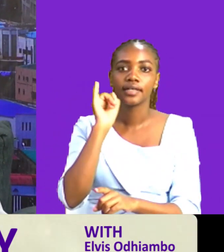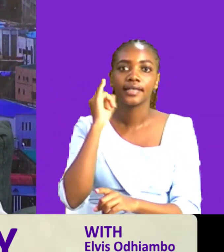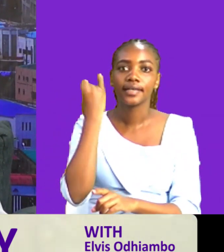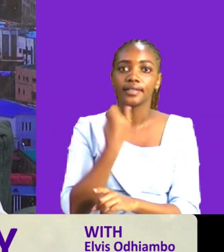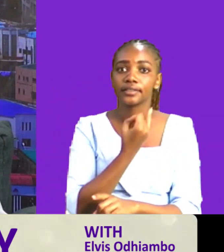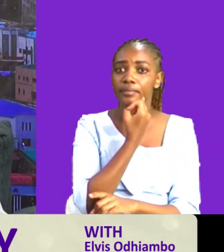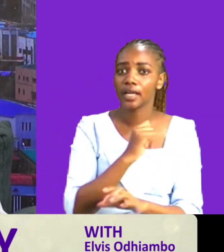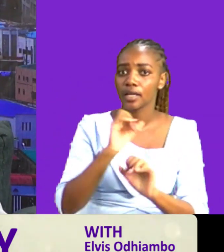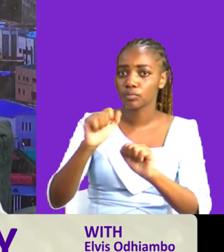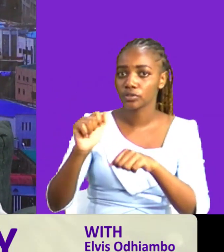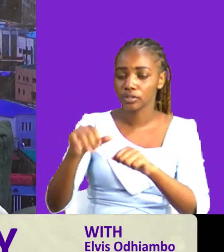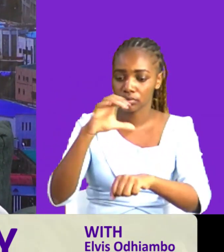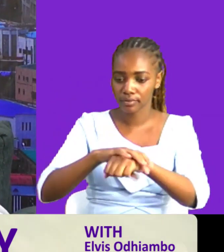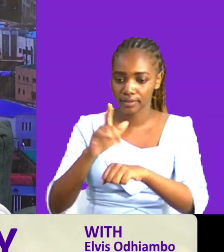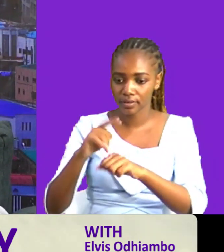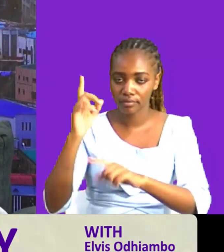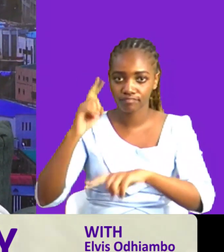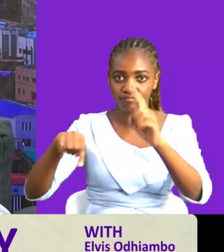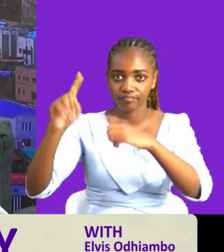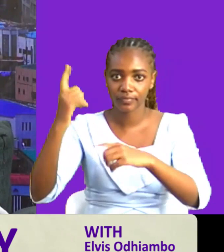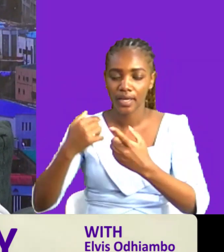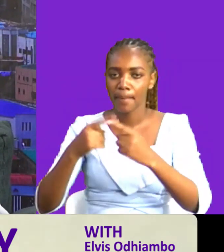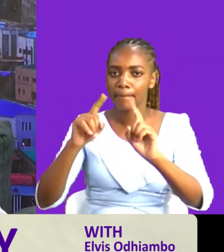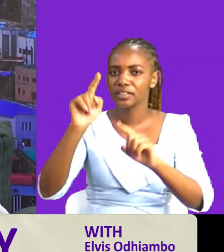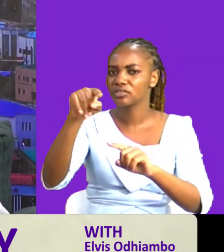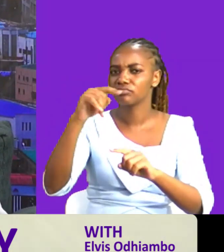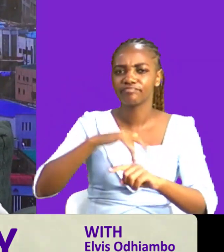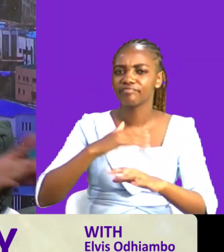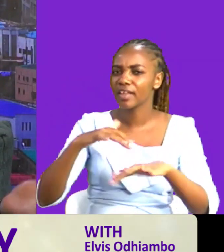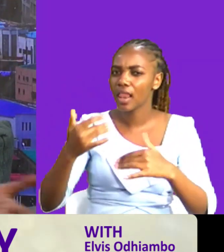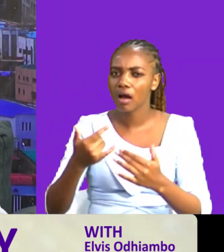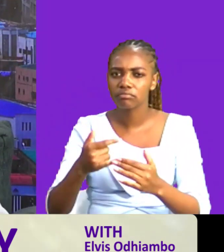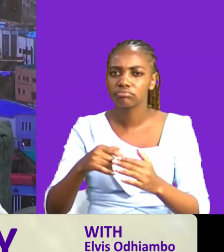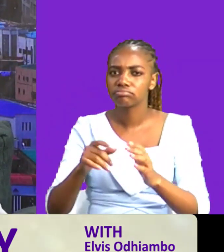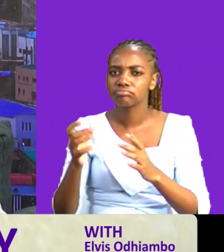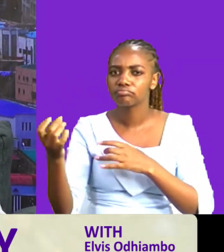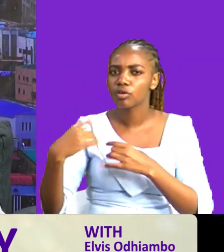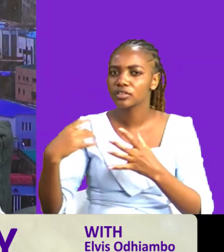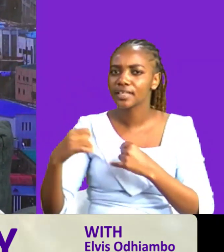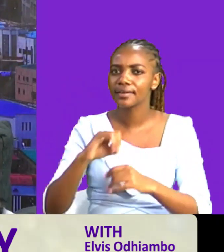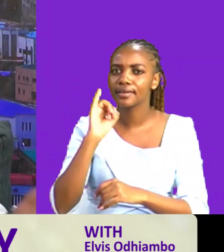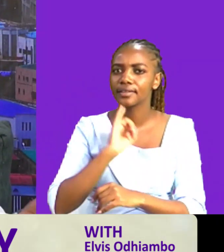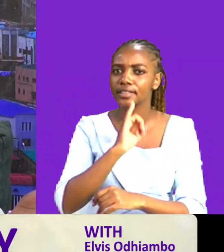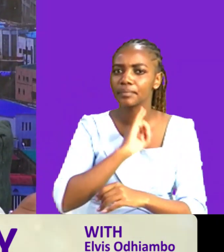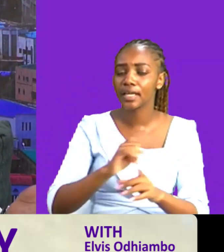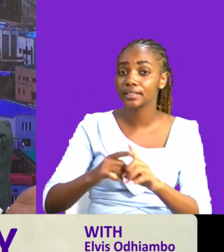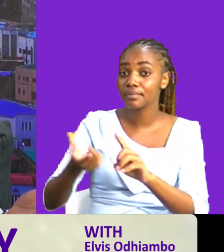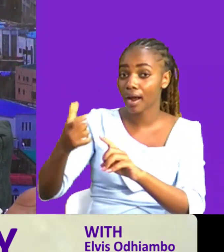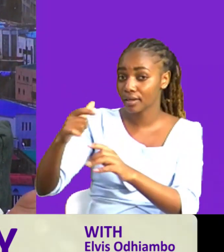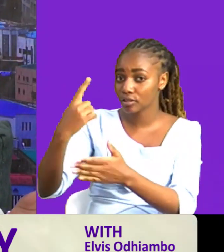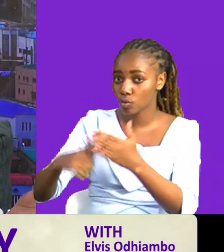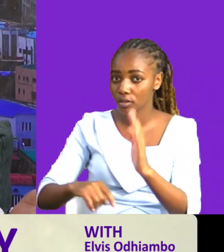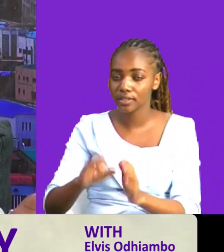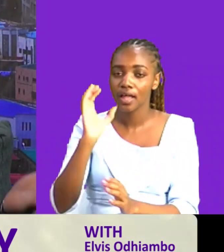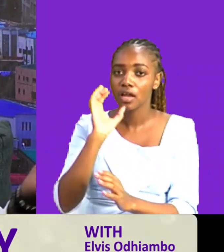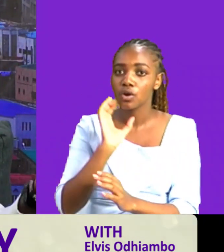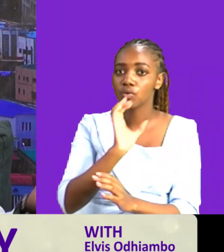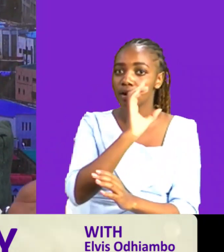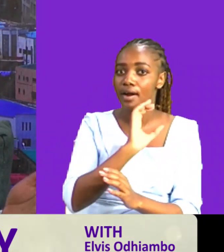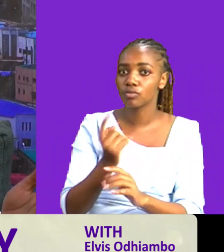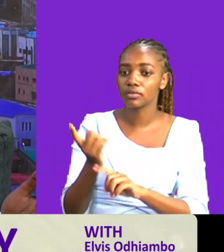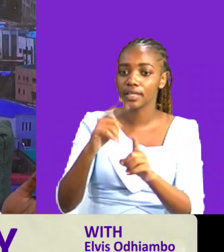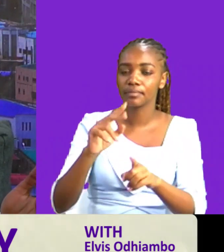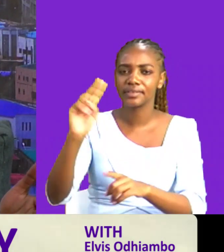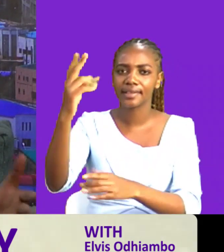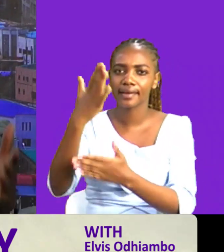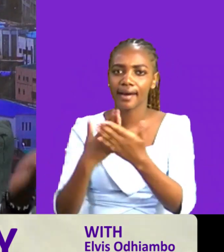with this title. How can you sum up how Inter Milan played generally? Adding to the fact that Lukaku came in the second